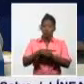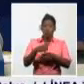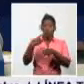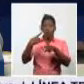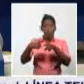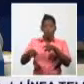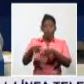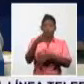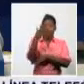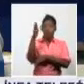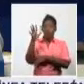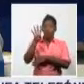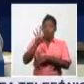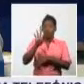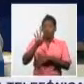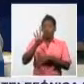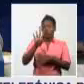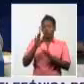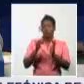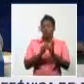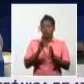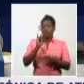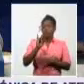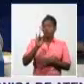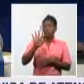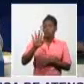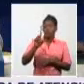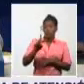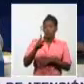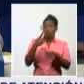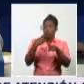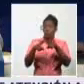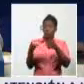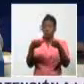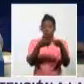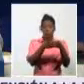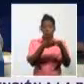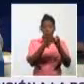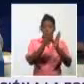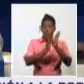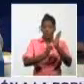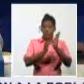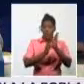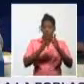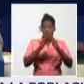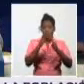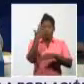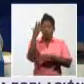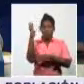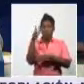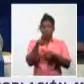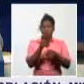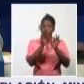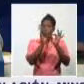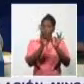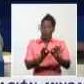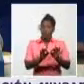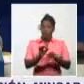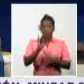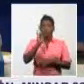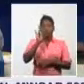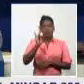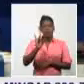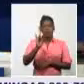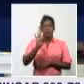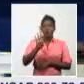6,759 are Cubans who reside abroad, and 4,700 are foreigners. In rental houses, there are no